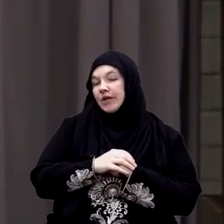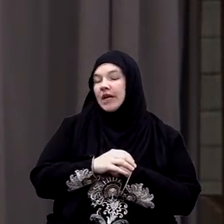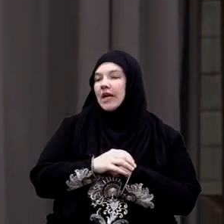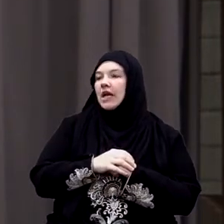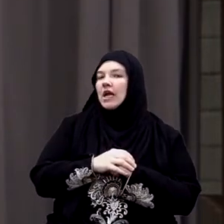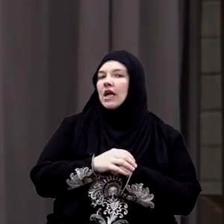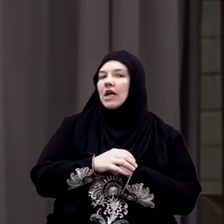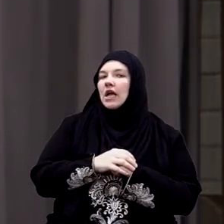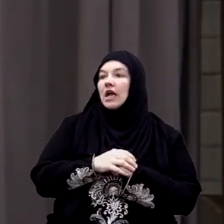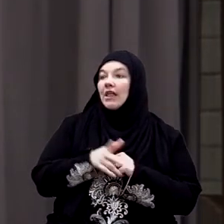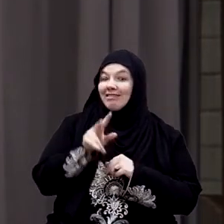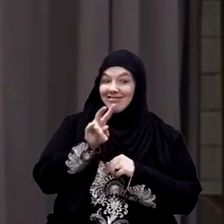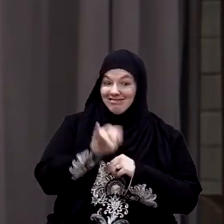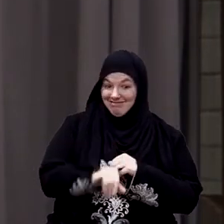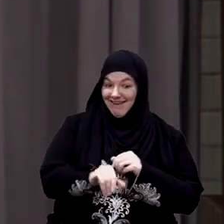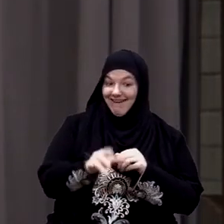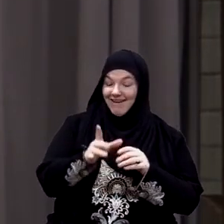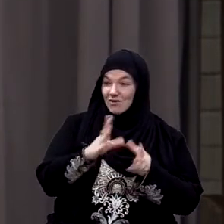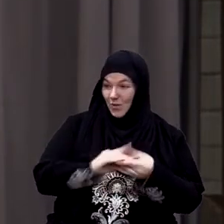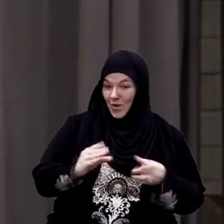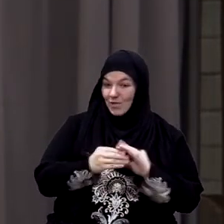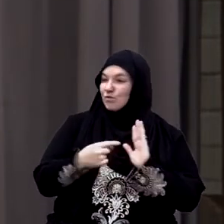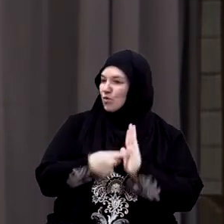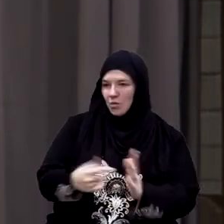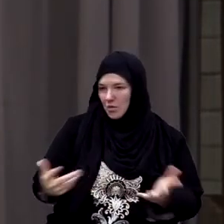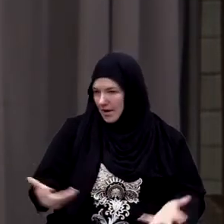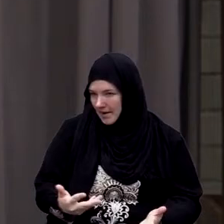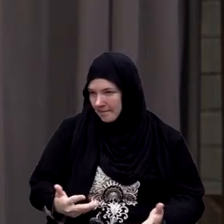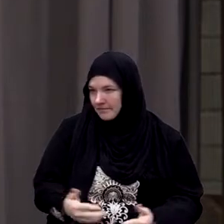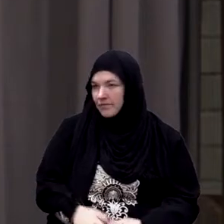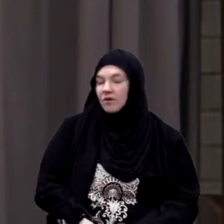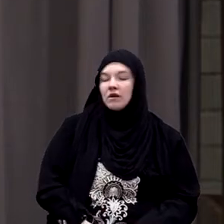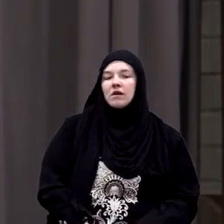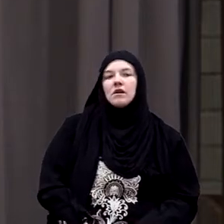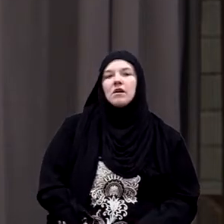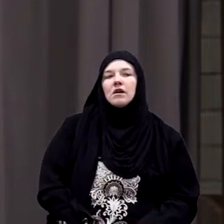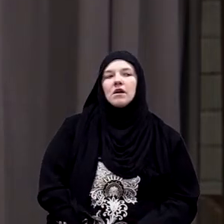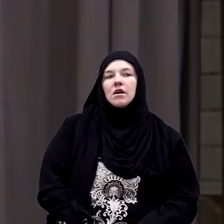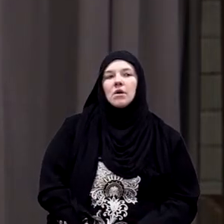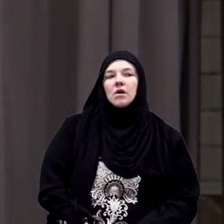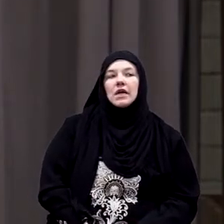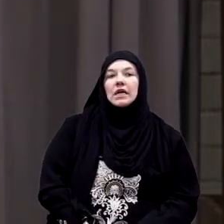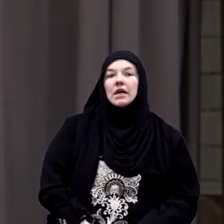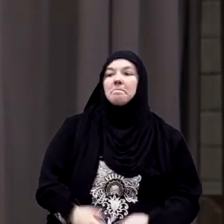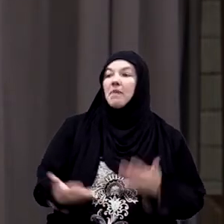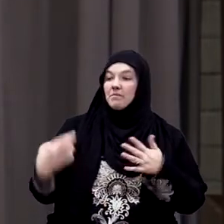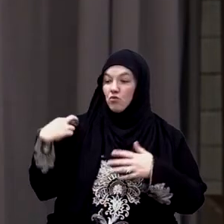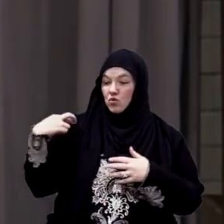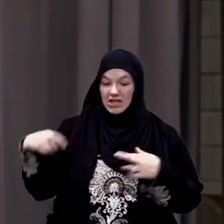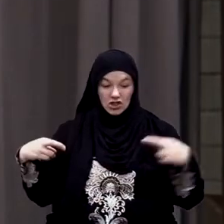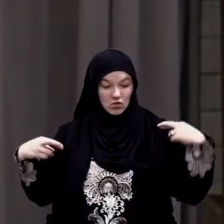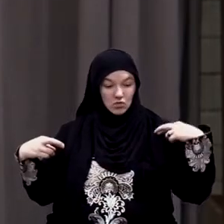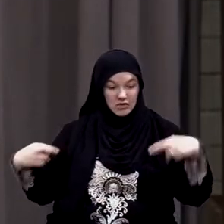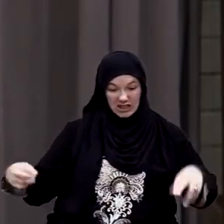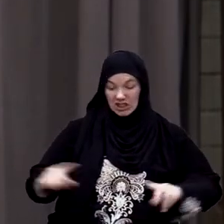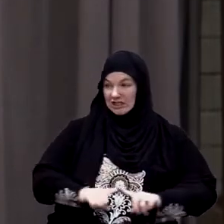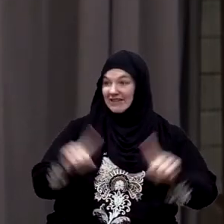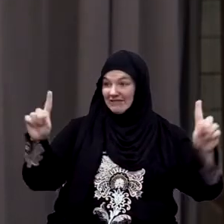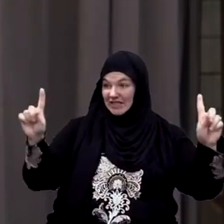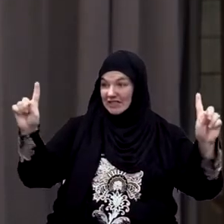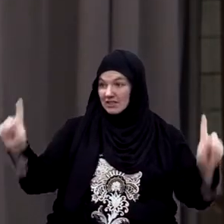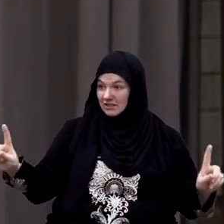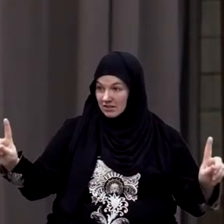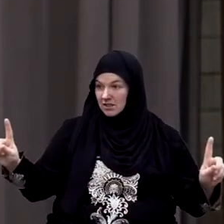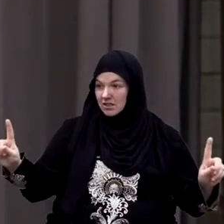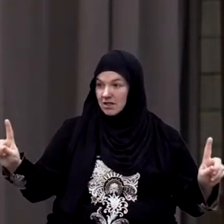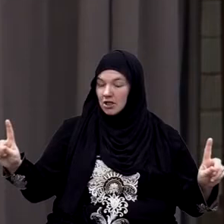The least we'll show you is that with or without being on the same religion, on the same page,